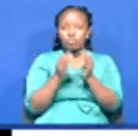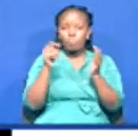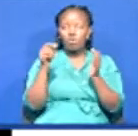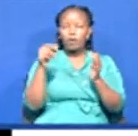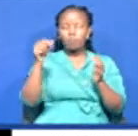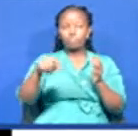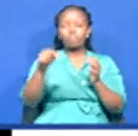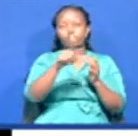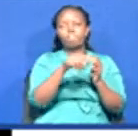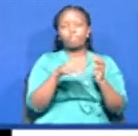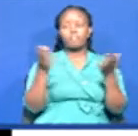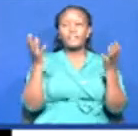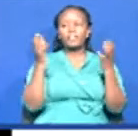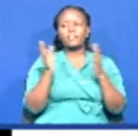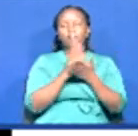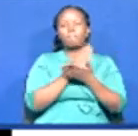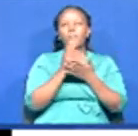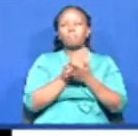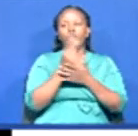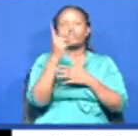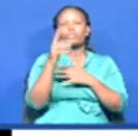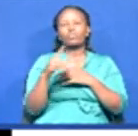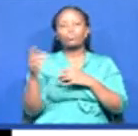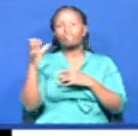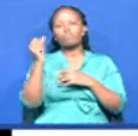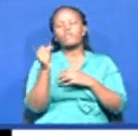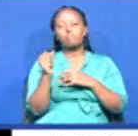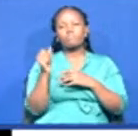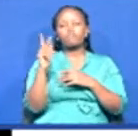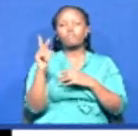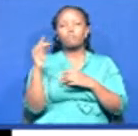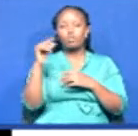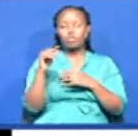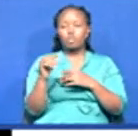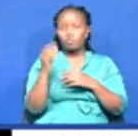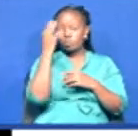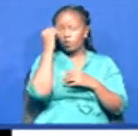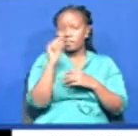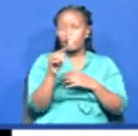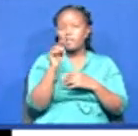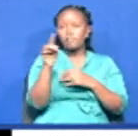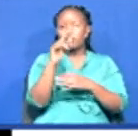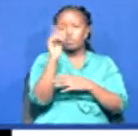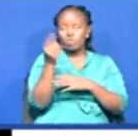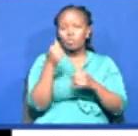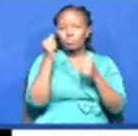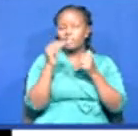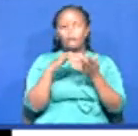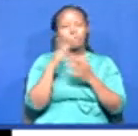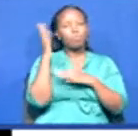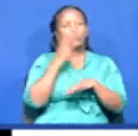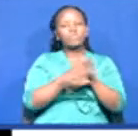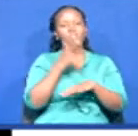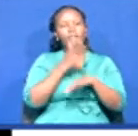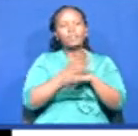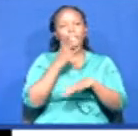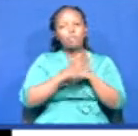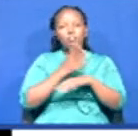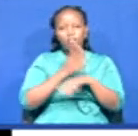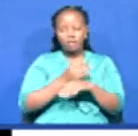between 2 and 5 kilogram packets, because those are the ones that actually are mostly counterfeited. The bigger